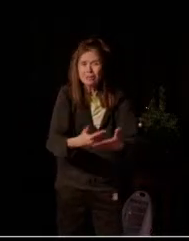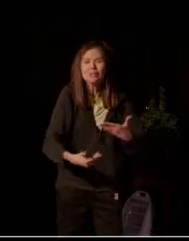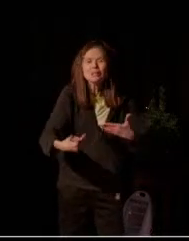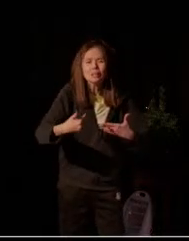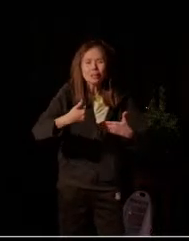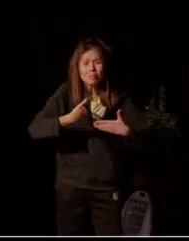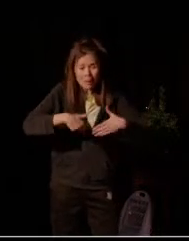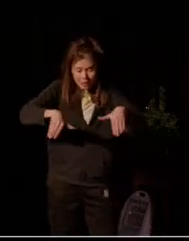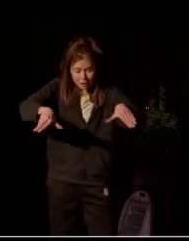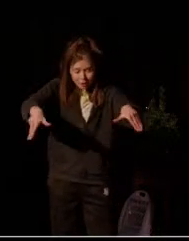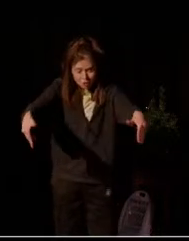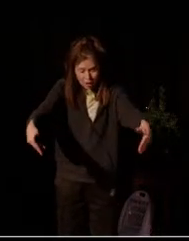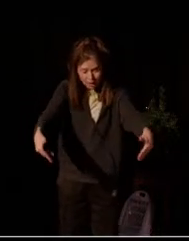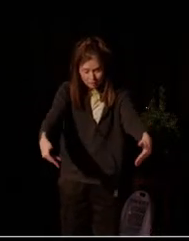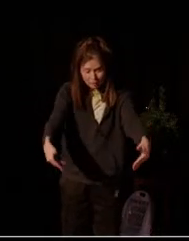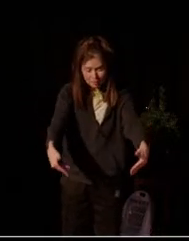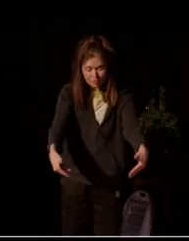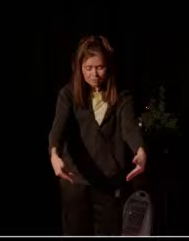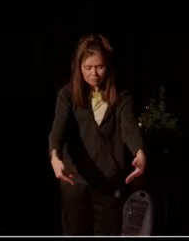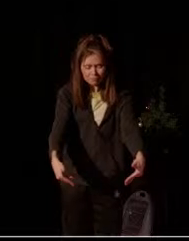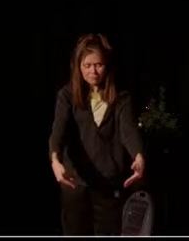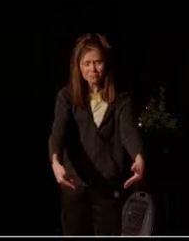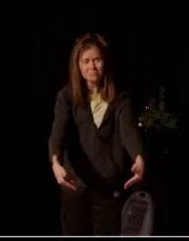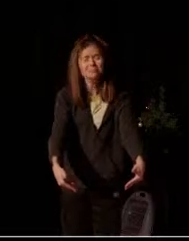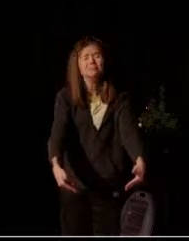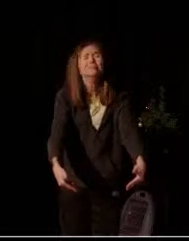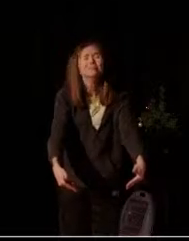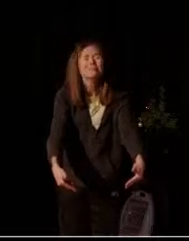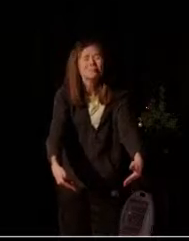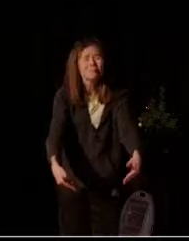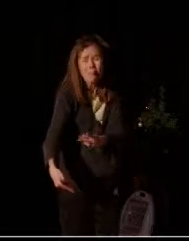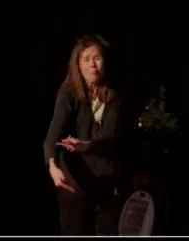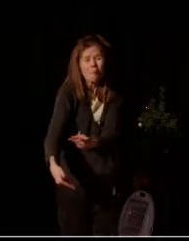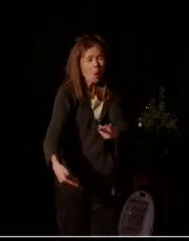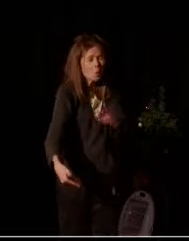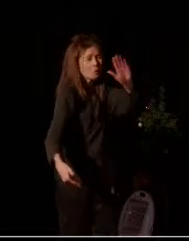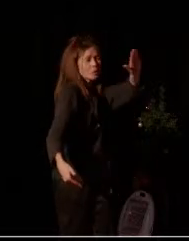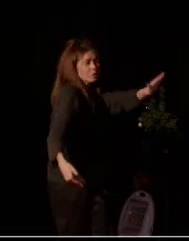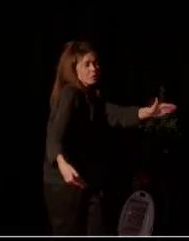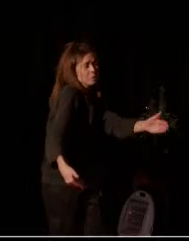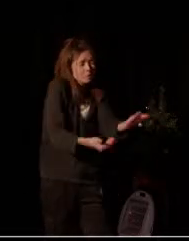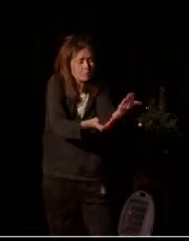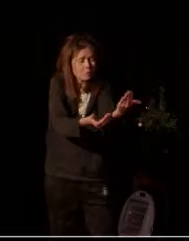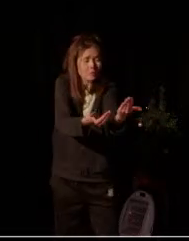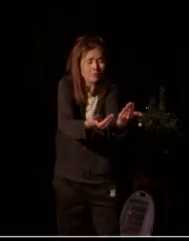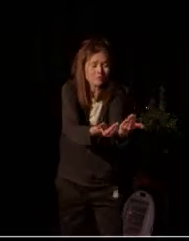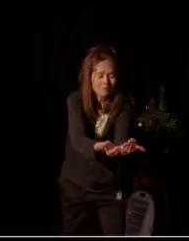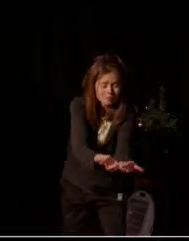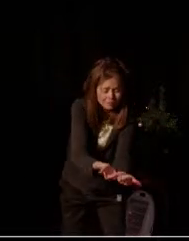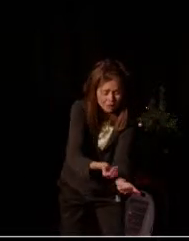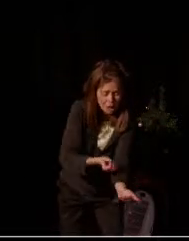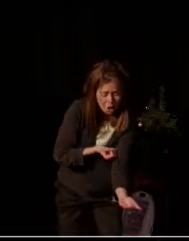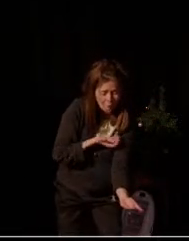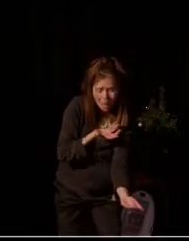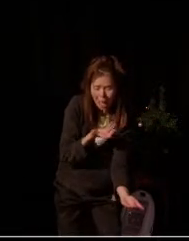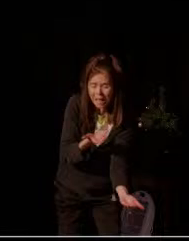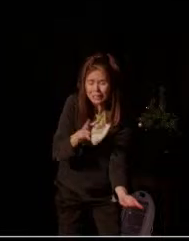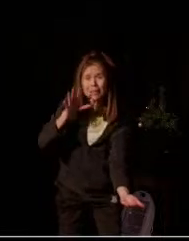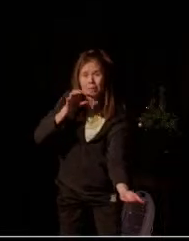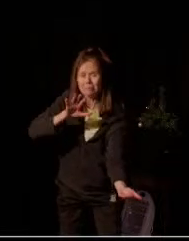be writ to name my shame perpetually. I'll go to the chapel once each day where they